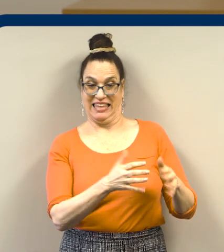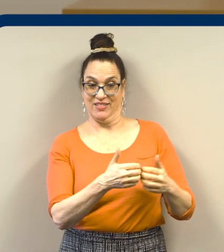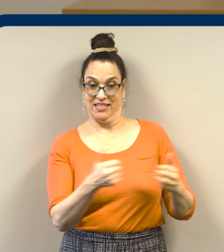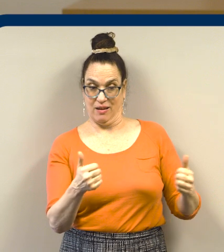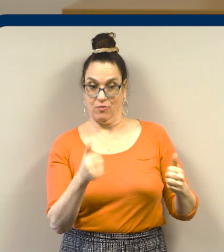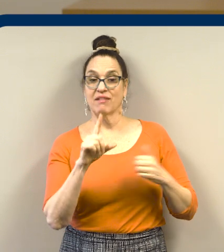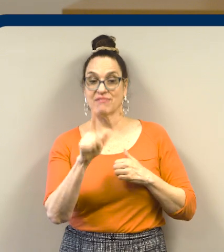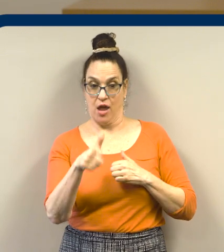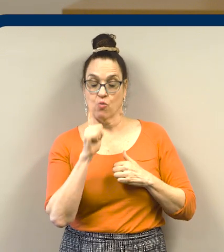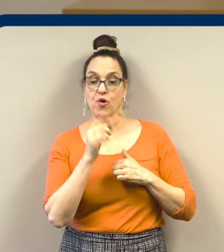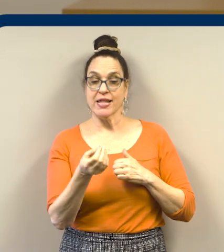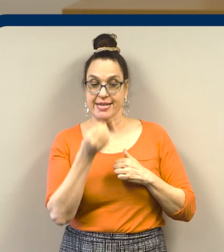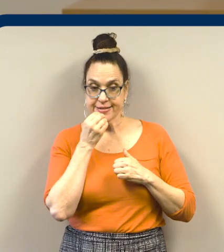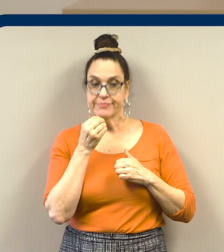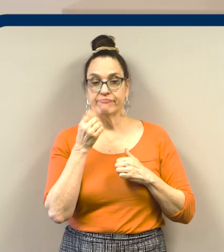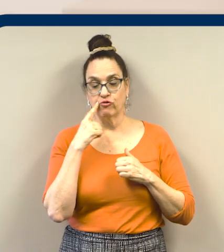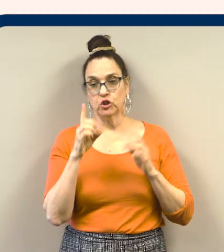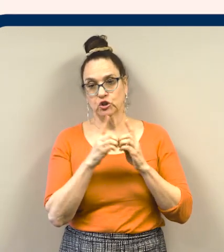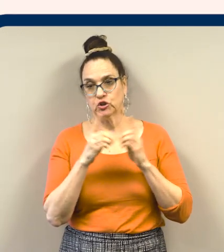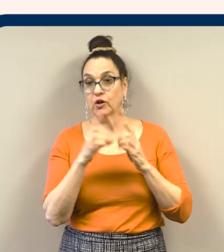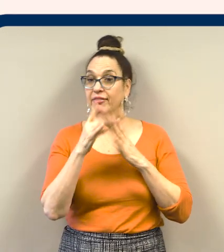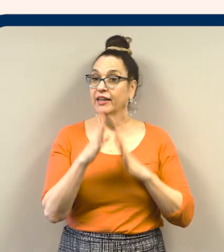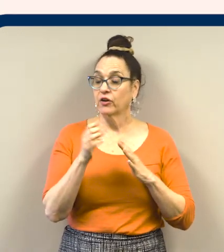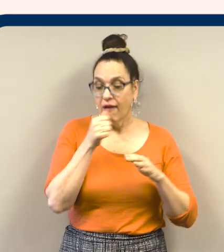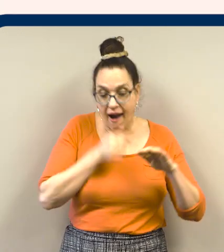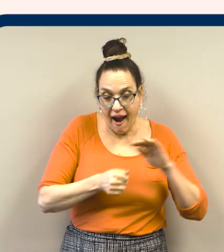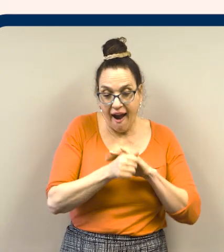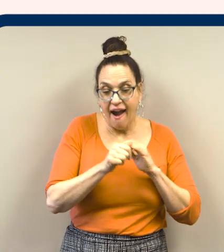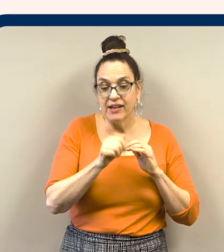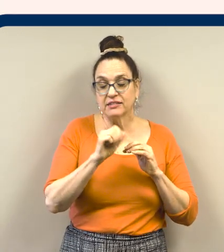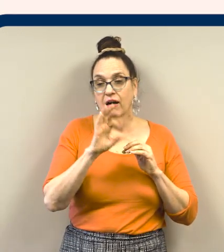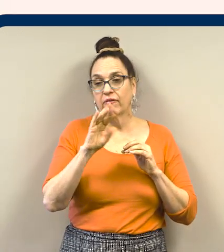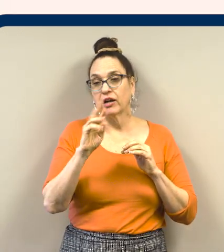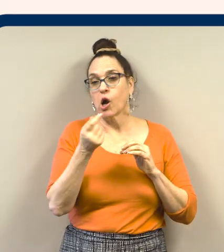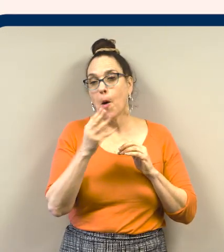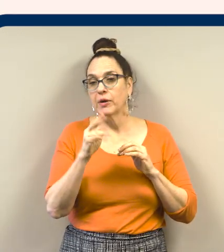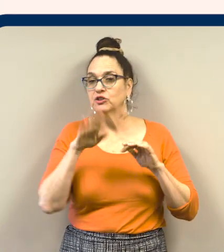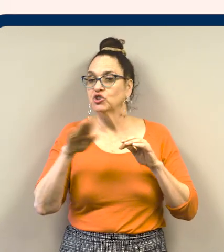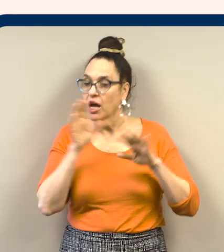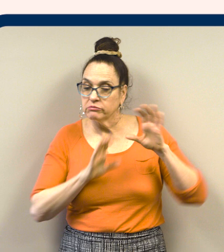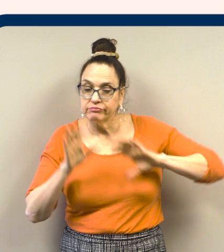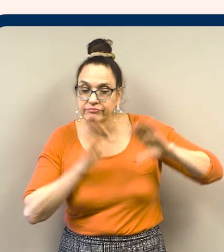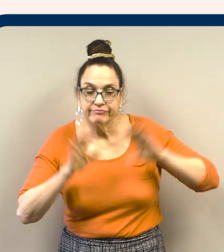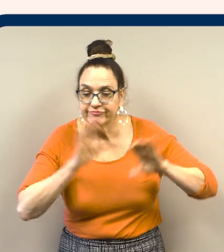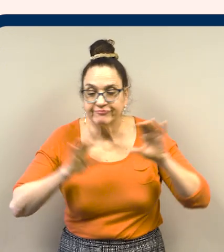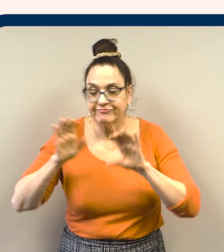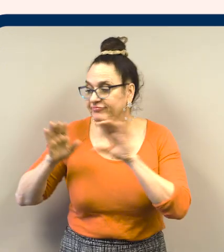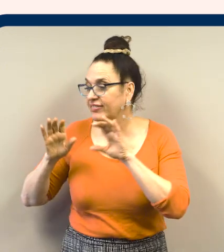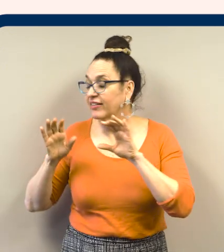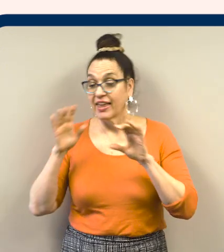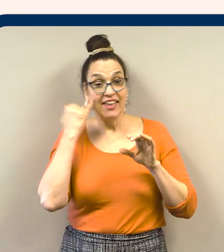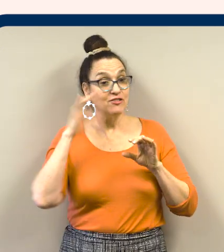is reserved to be eaten as the dessert. The leader hides it, and the children search for it toward the end of the Seder.